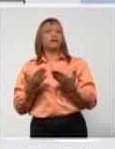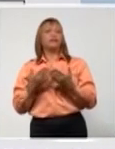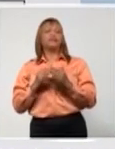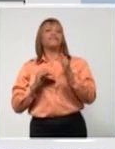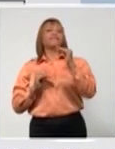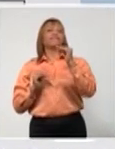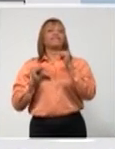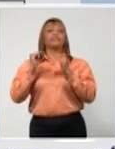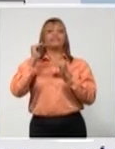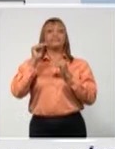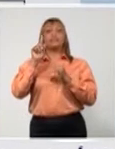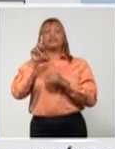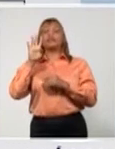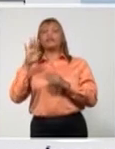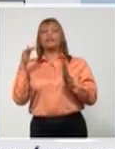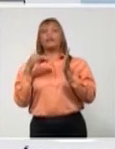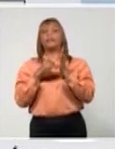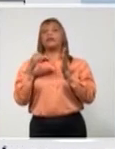total of